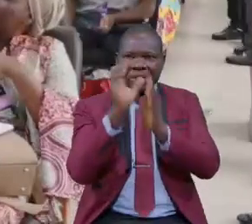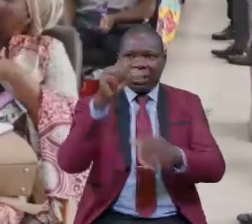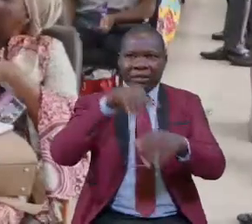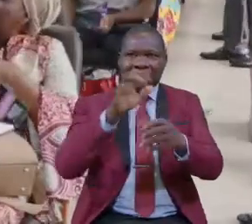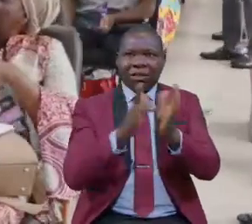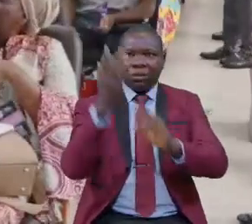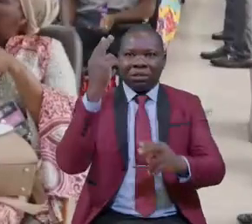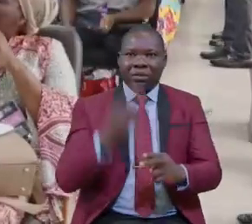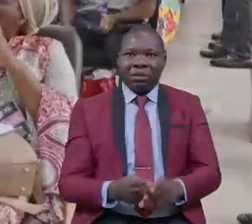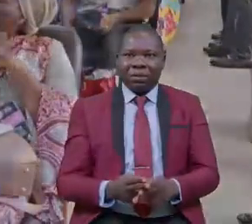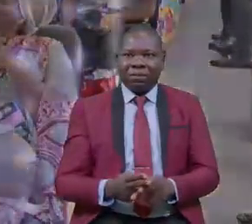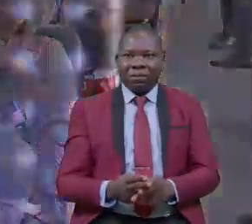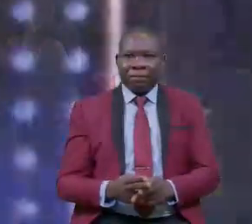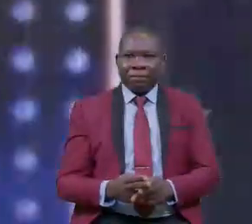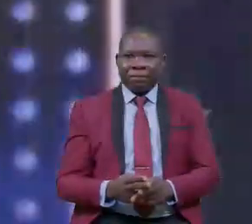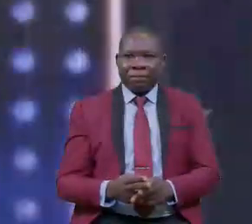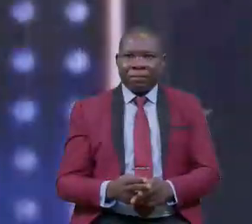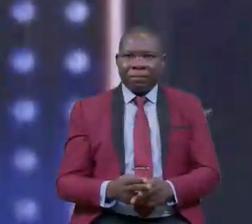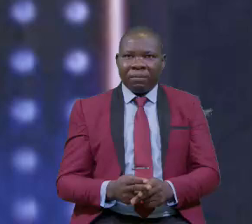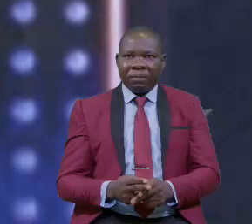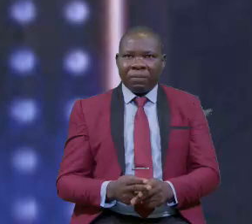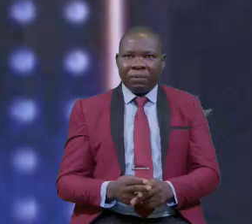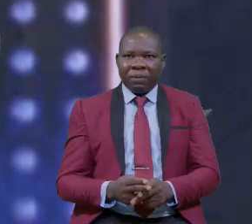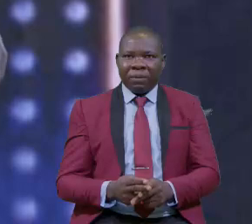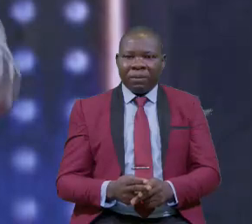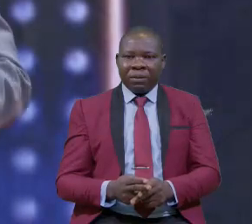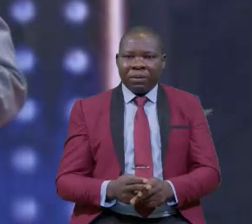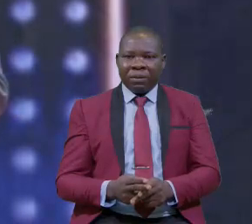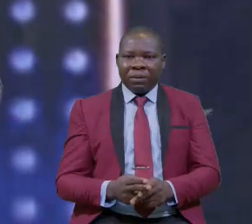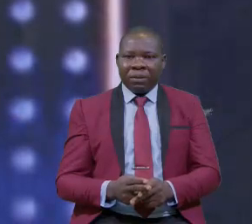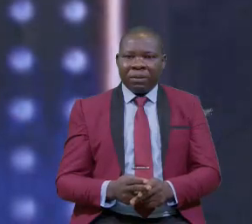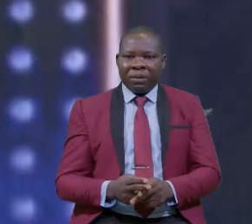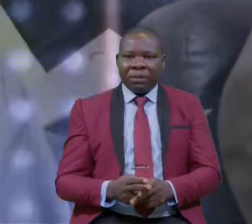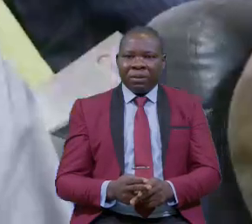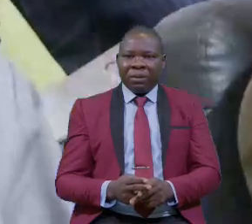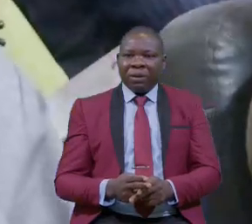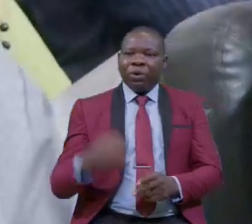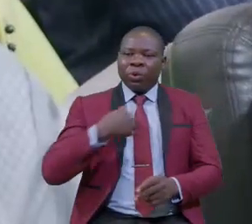Yeah. We started on Thursday. When did we start? Thursday. Tell me now.